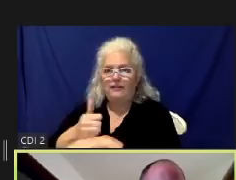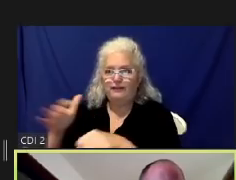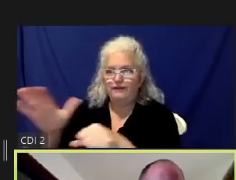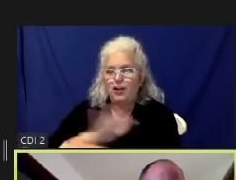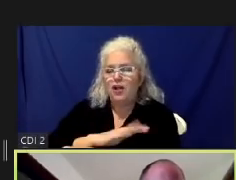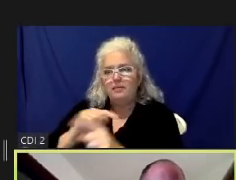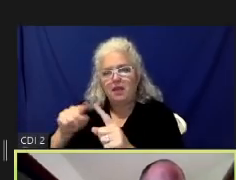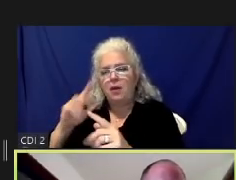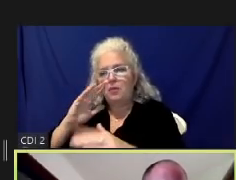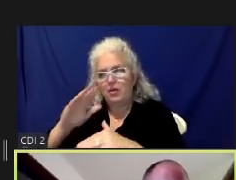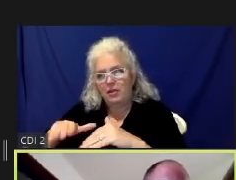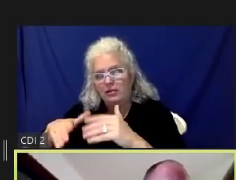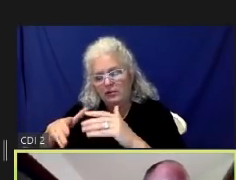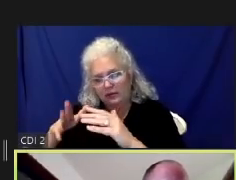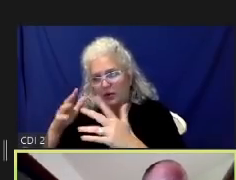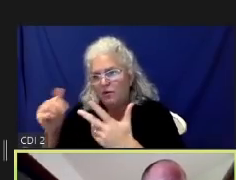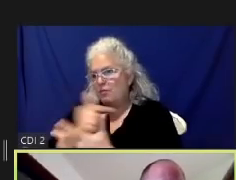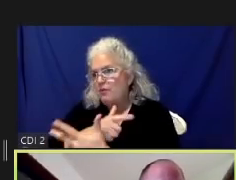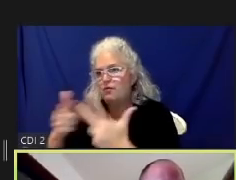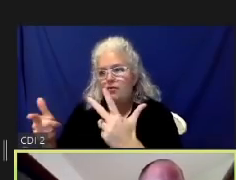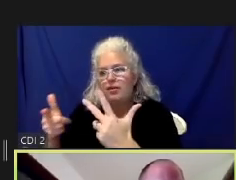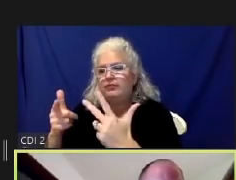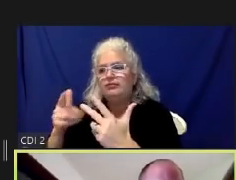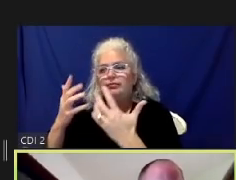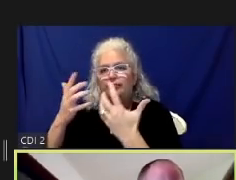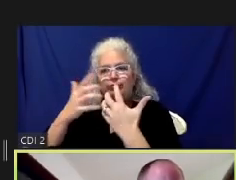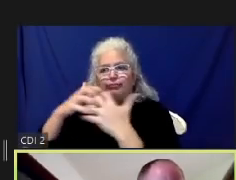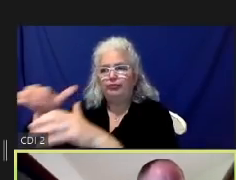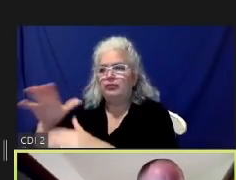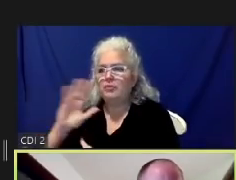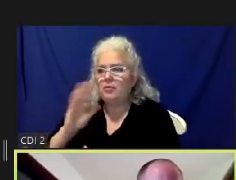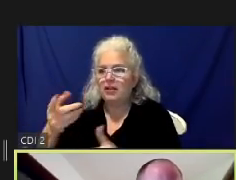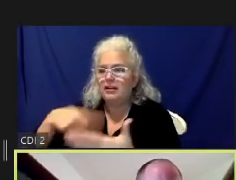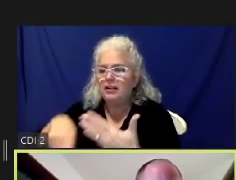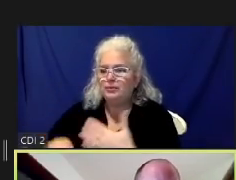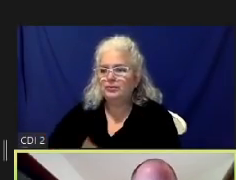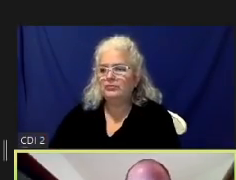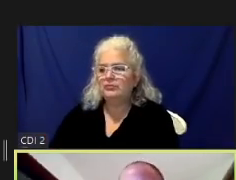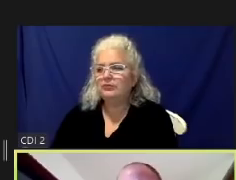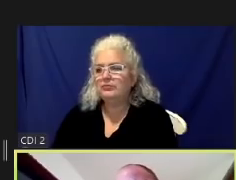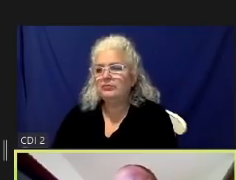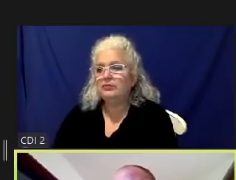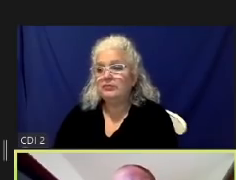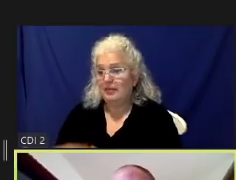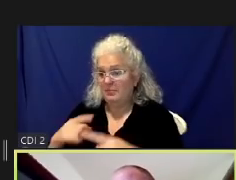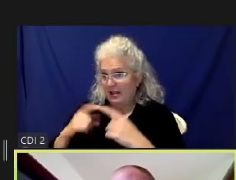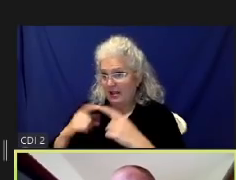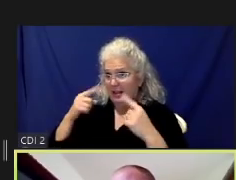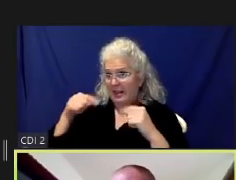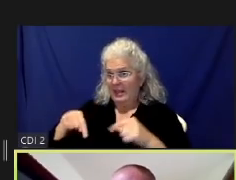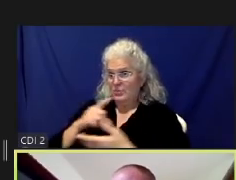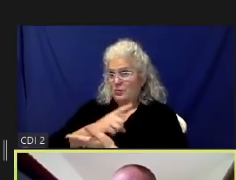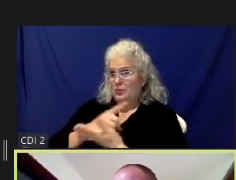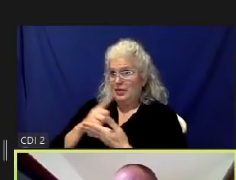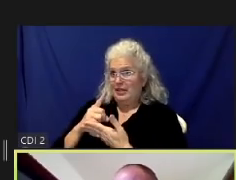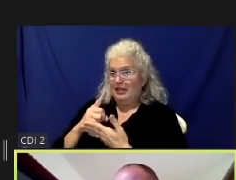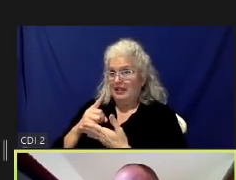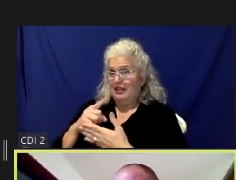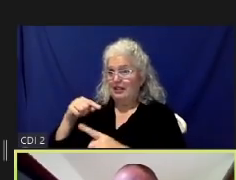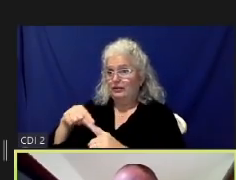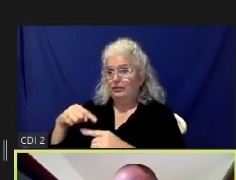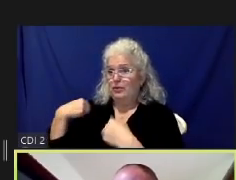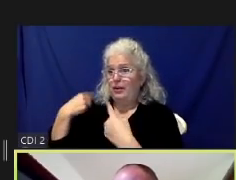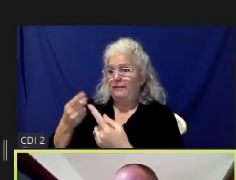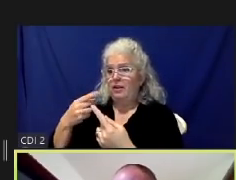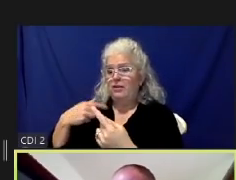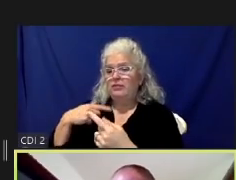The final part in terms of this week's operation has been our mobile unit. So mobile unit also joined operations